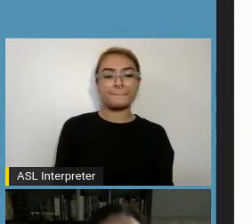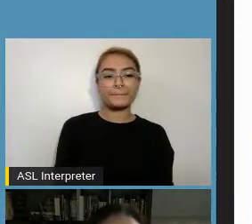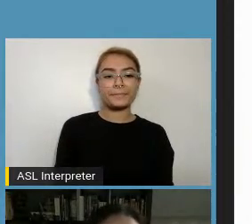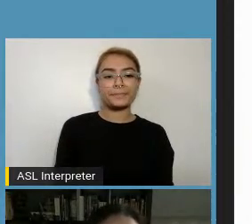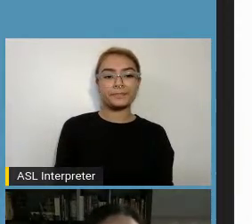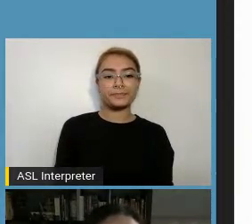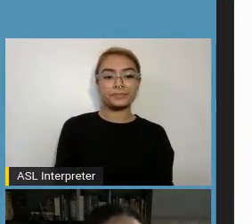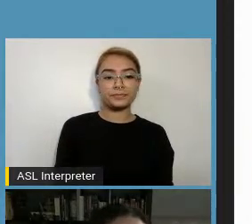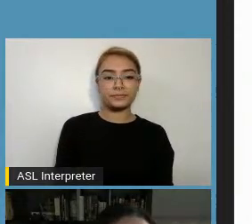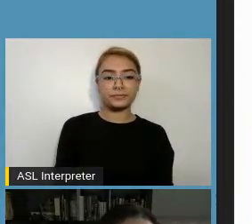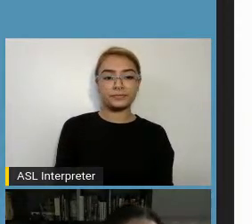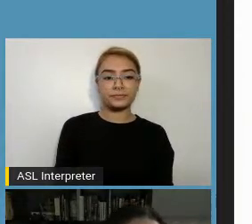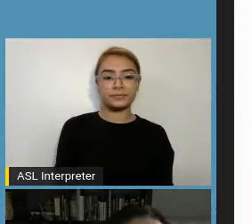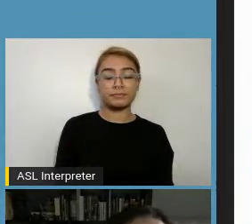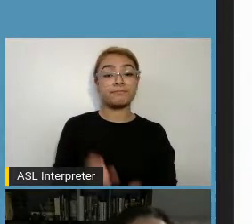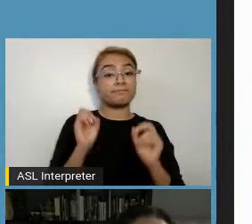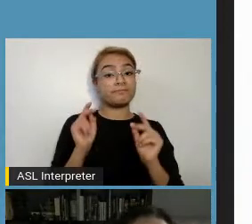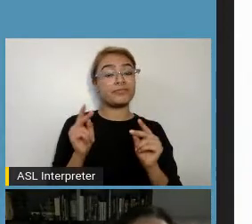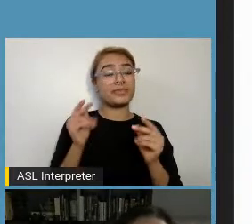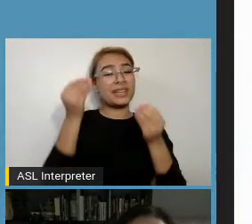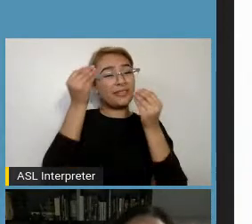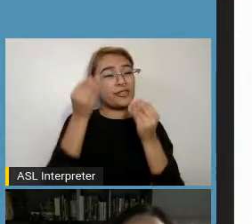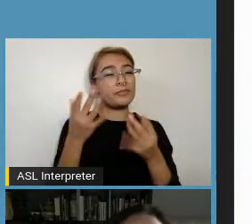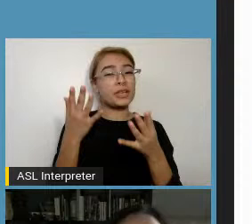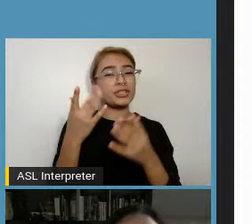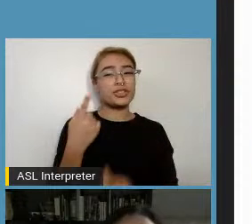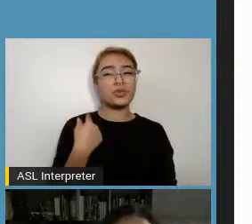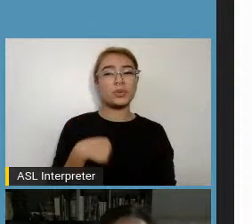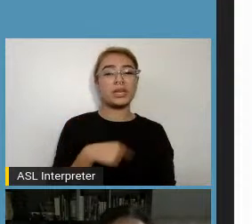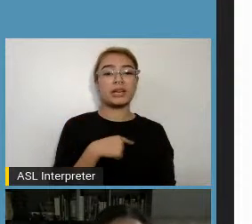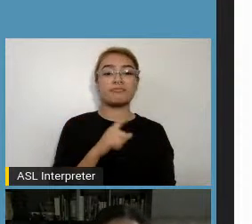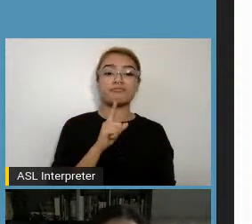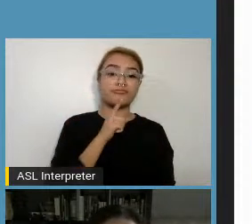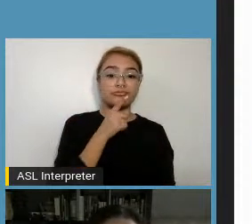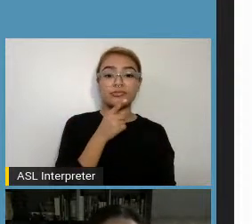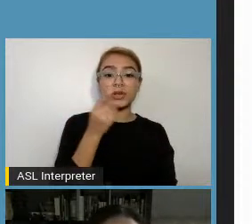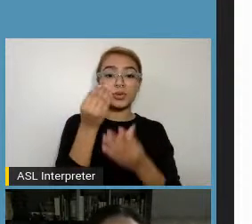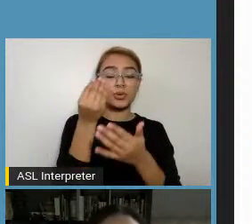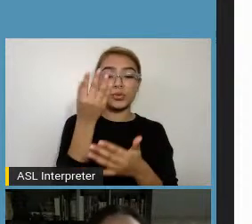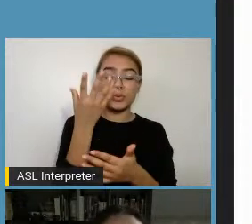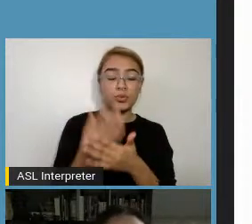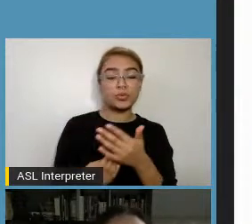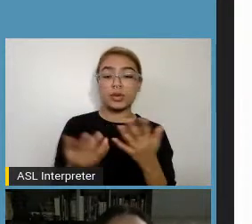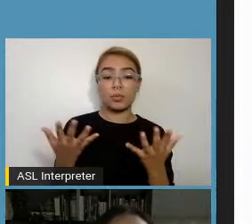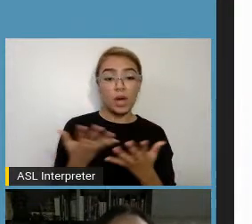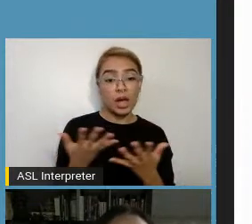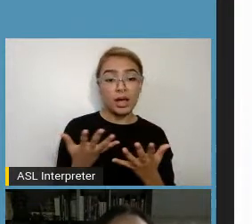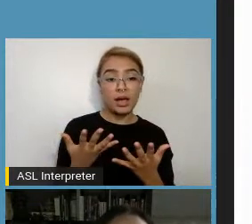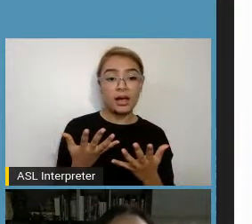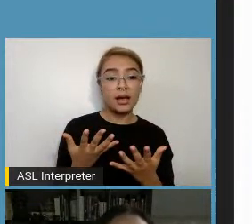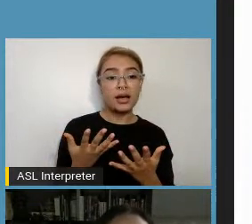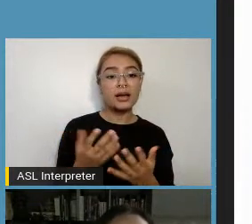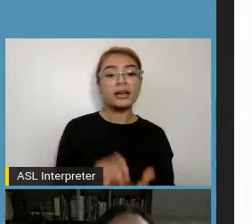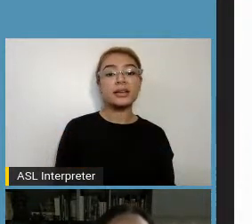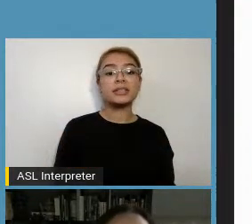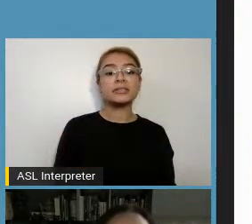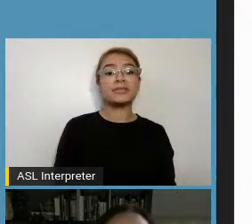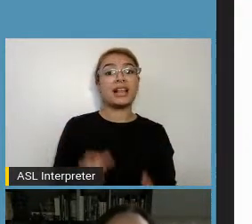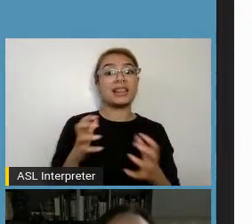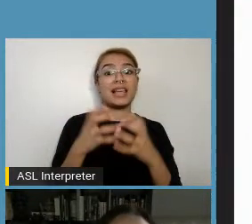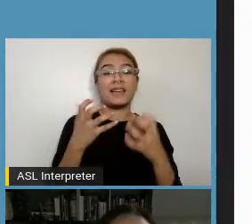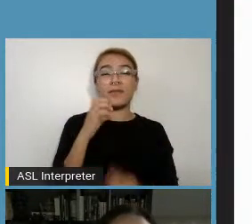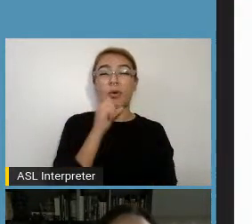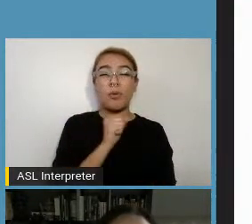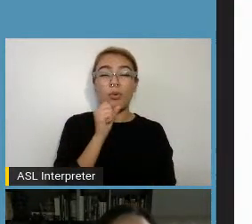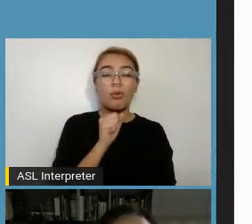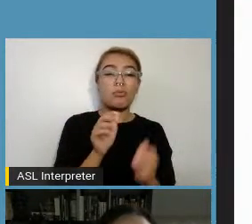Okay, the information that we are really losing right now, so much of it is a lot of old